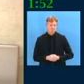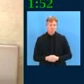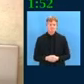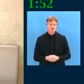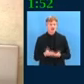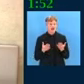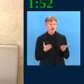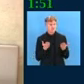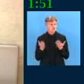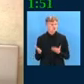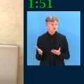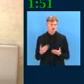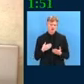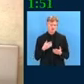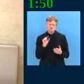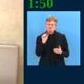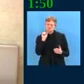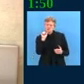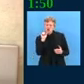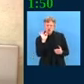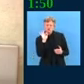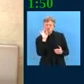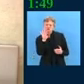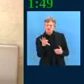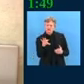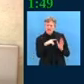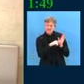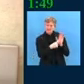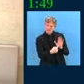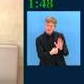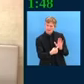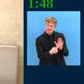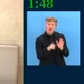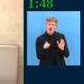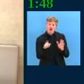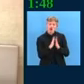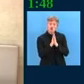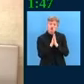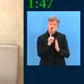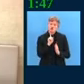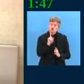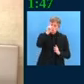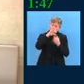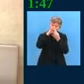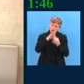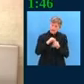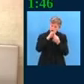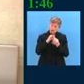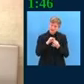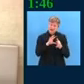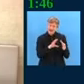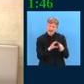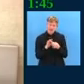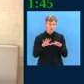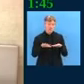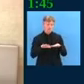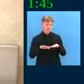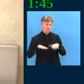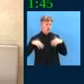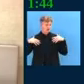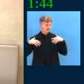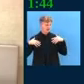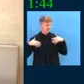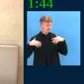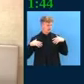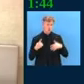slide, I'm going to give you a very small example about the religious, sectarian, and ethnic representation of a parliamentarian seat in only one